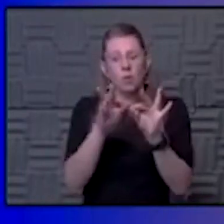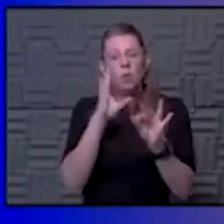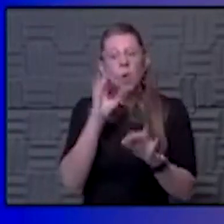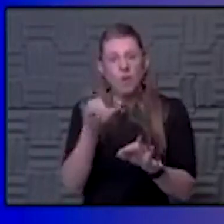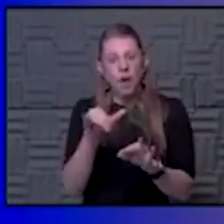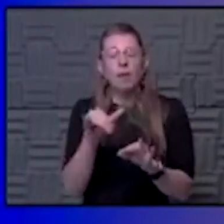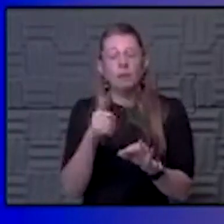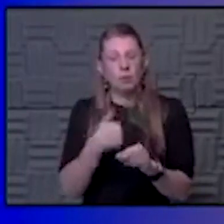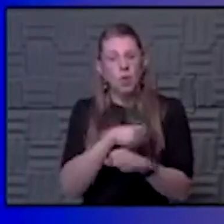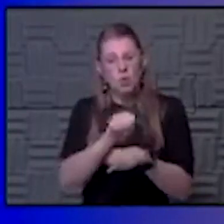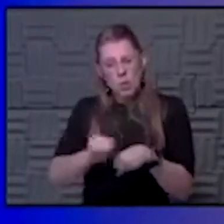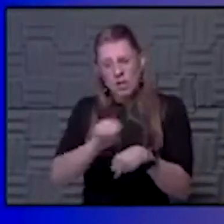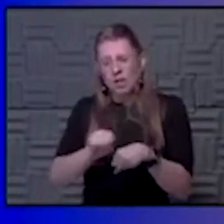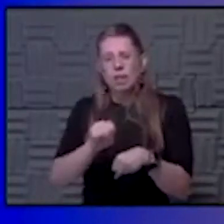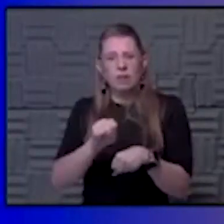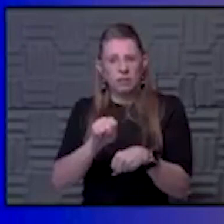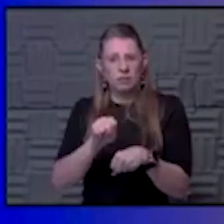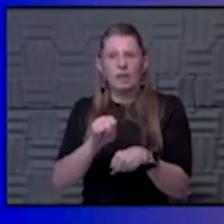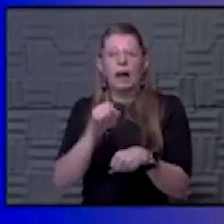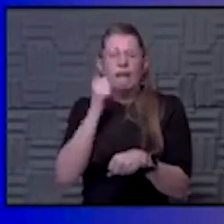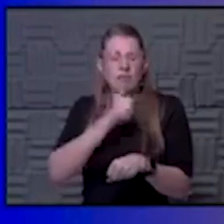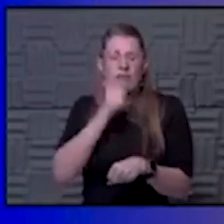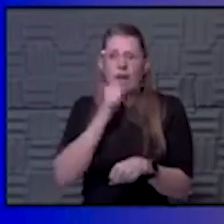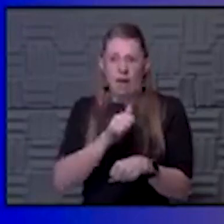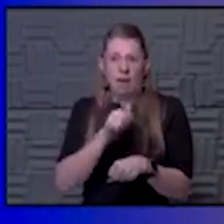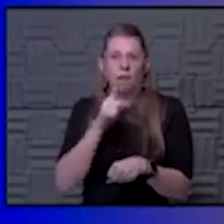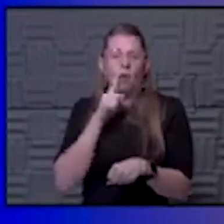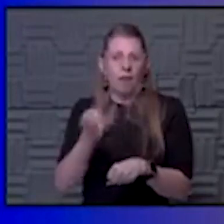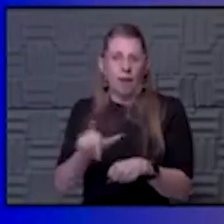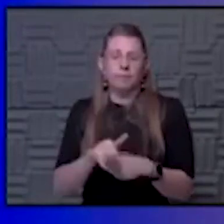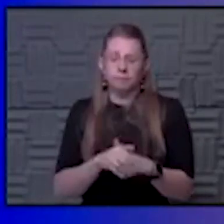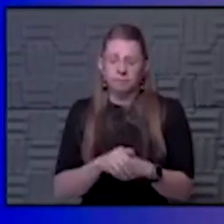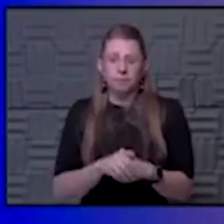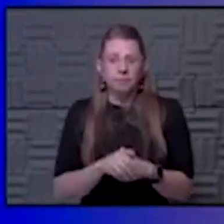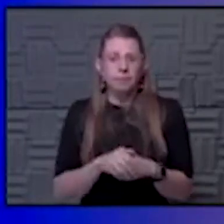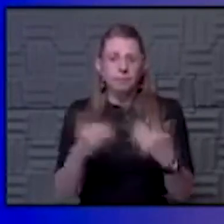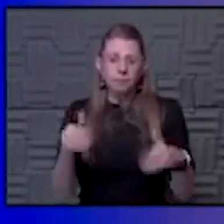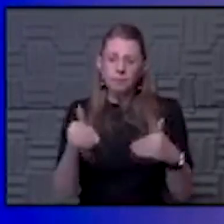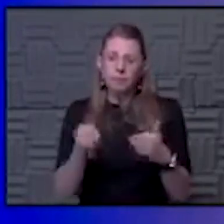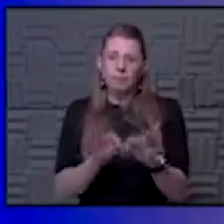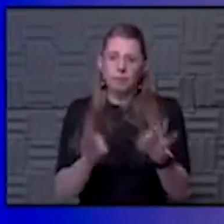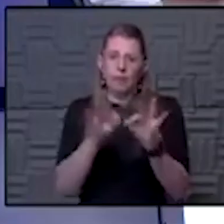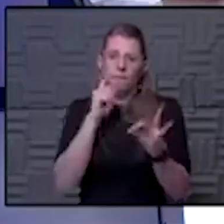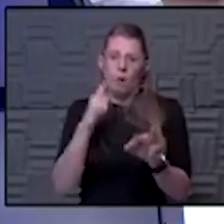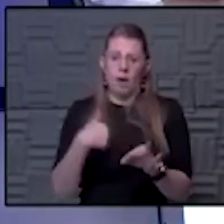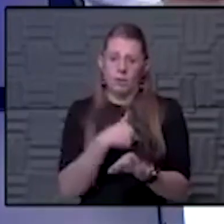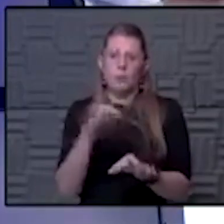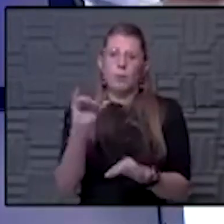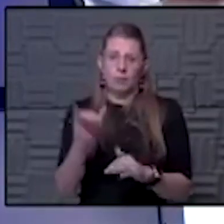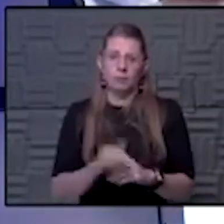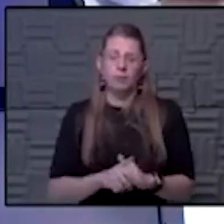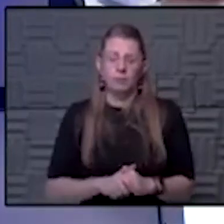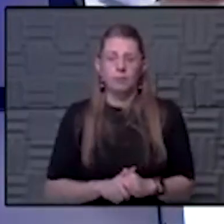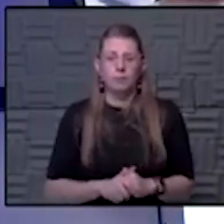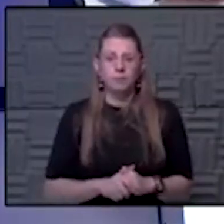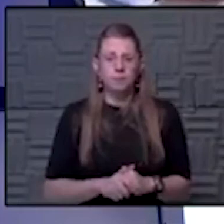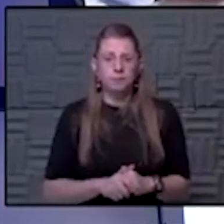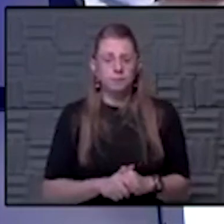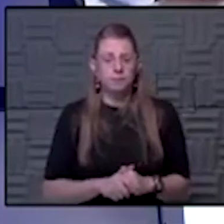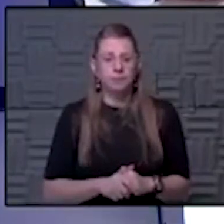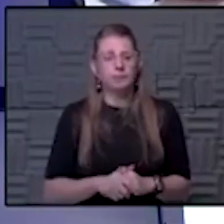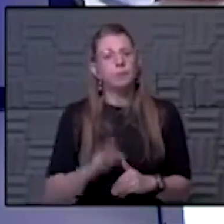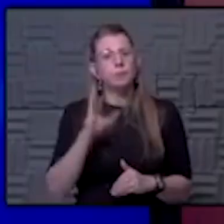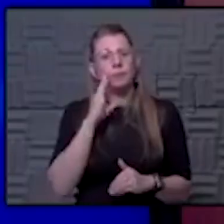are working on it day by day. It is a huge priority for us as well. You